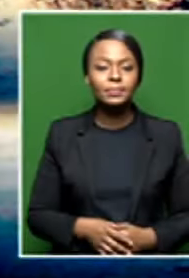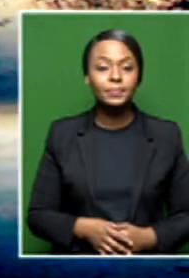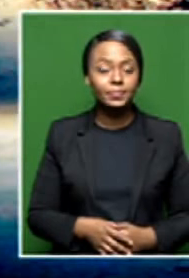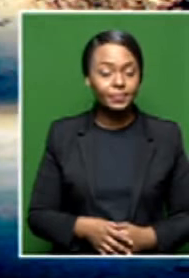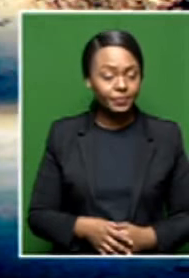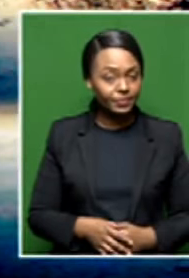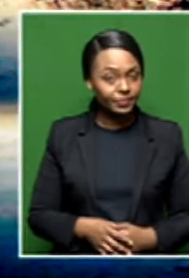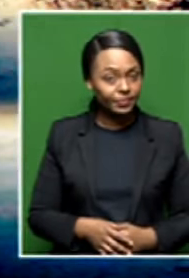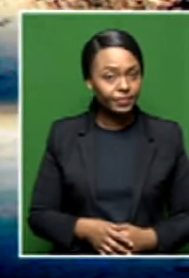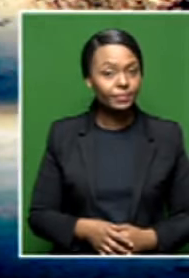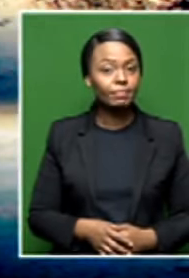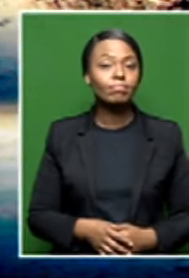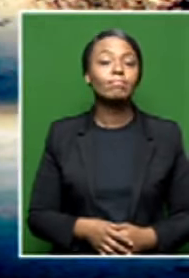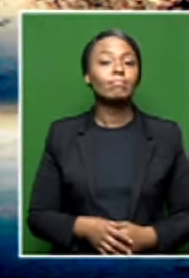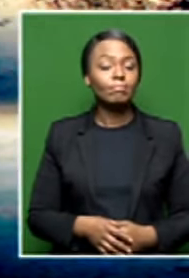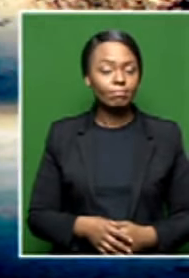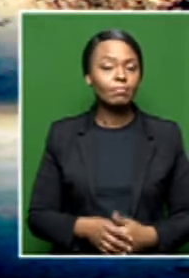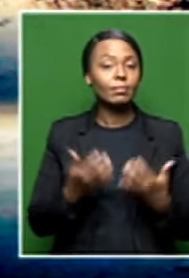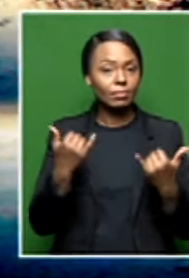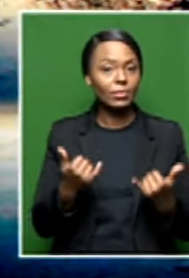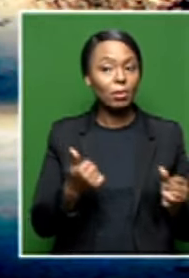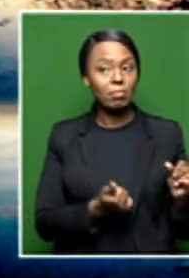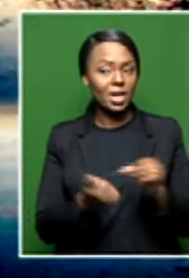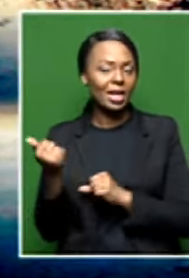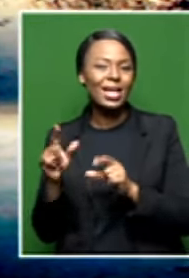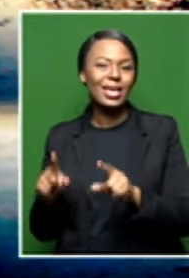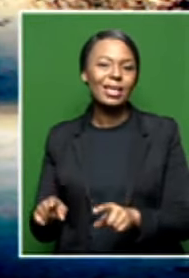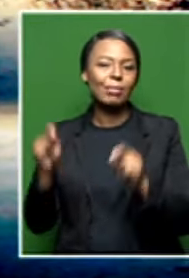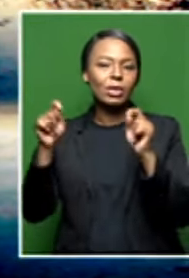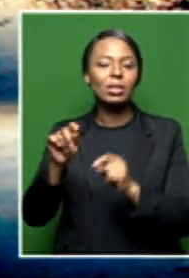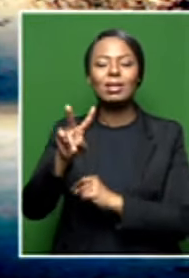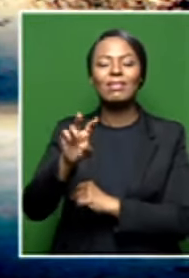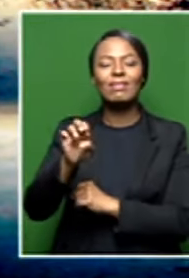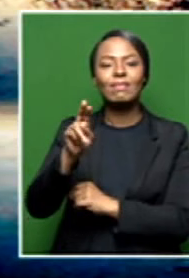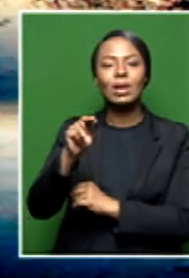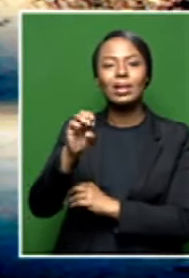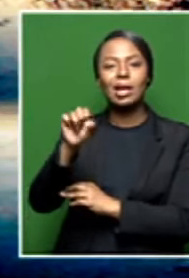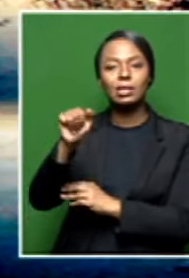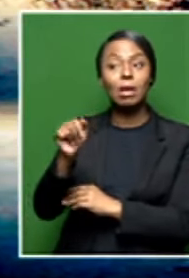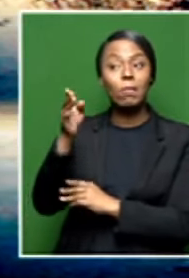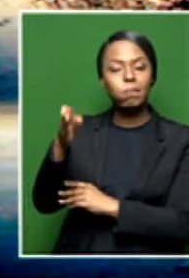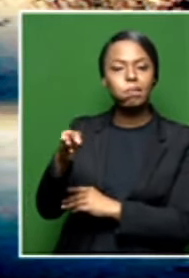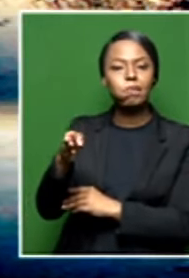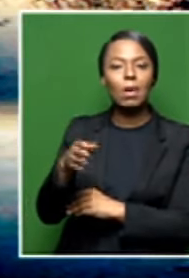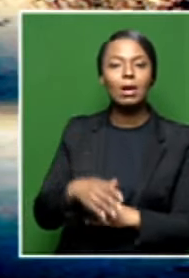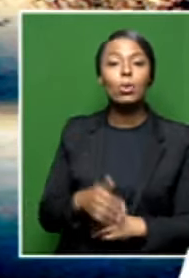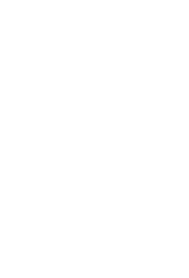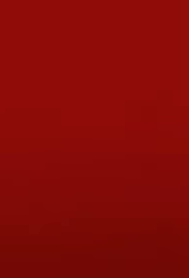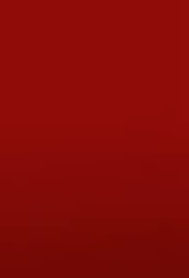right, let's head back to Cape Town where Vanessa Poonah is standing by with Rasta. Vanessa, a very good morning to you.